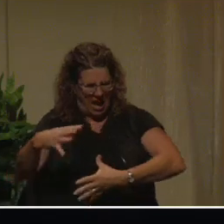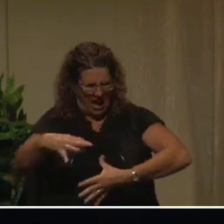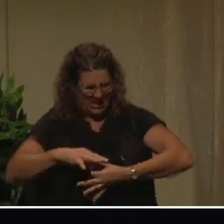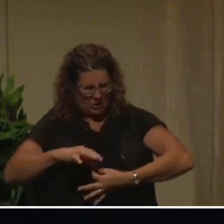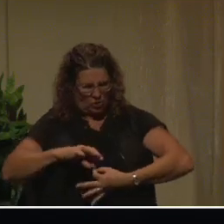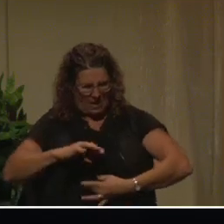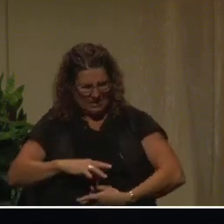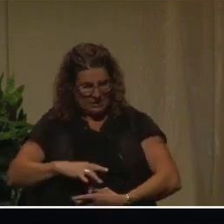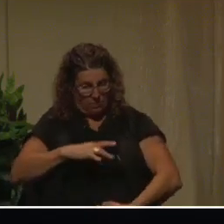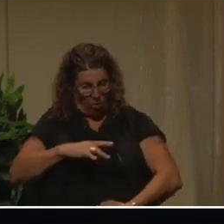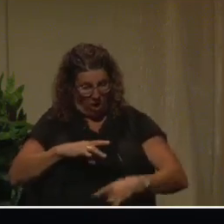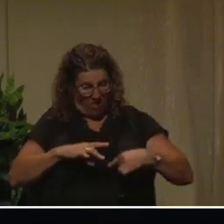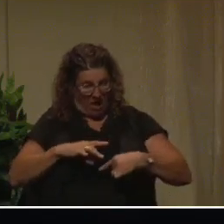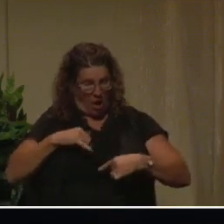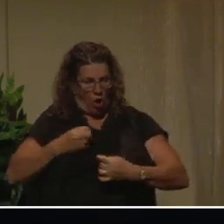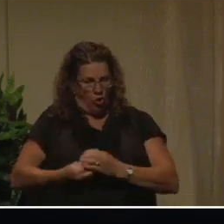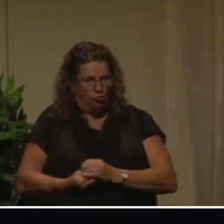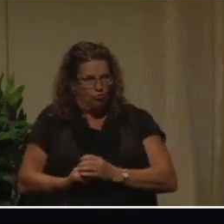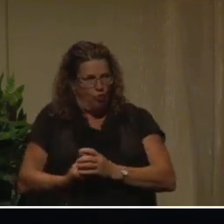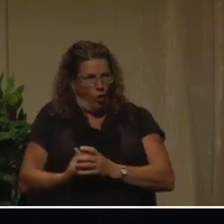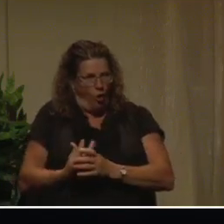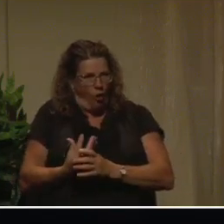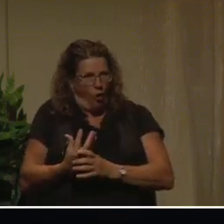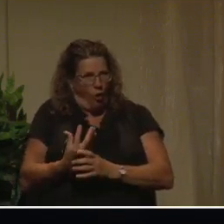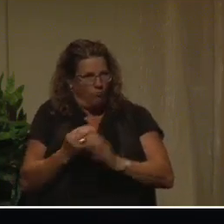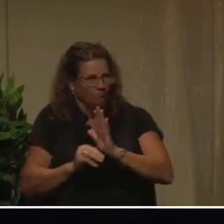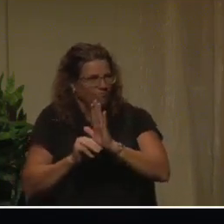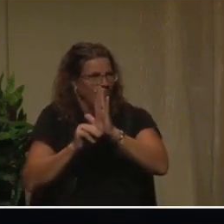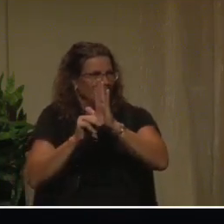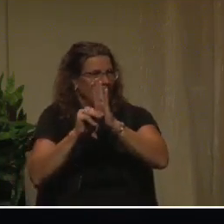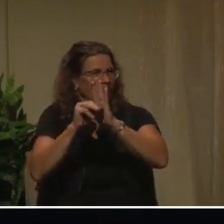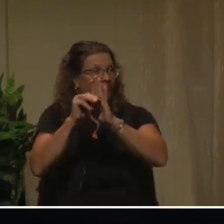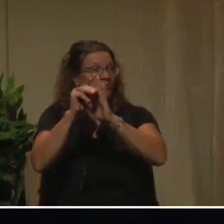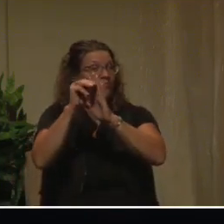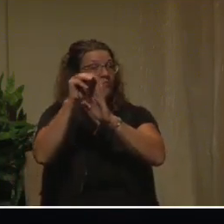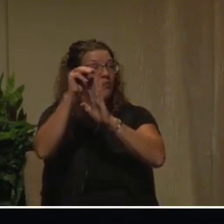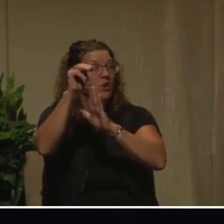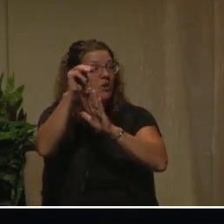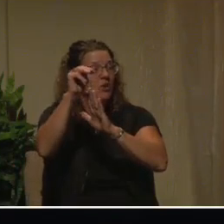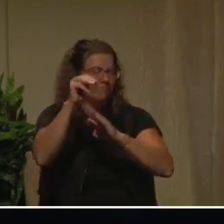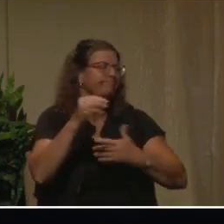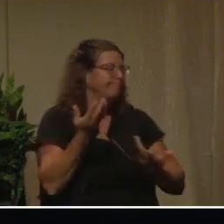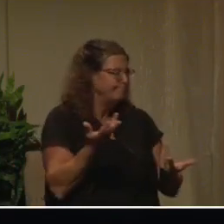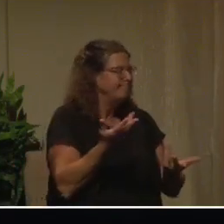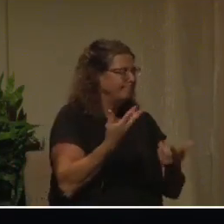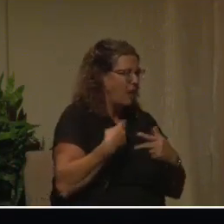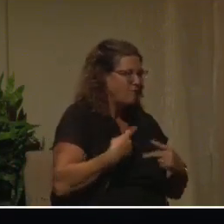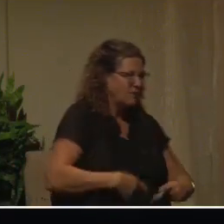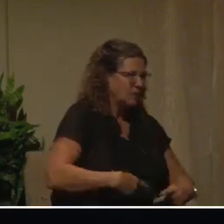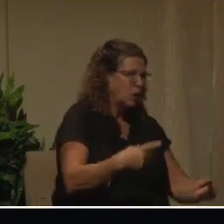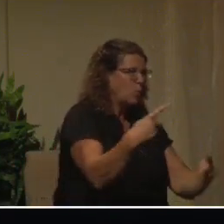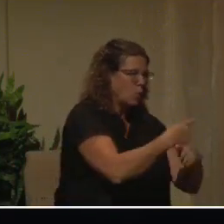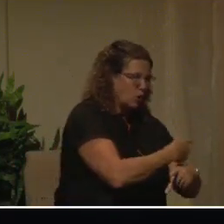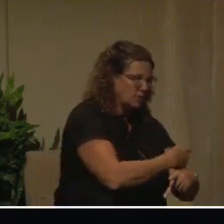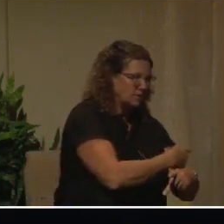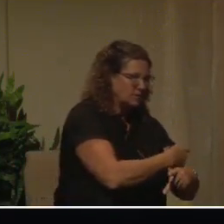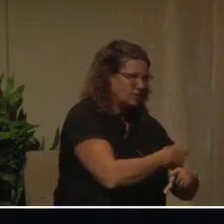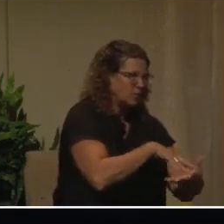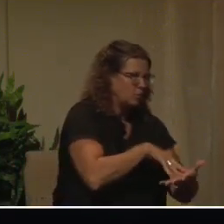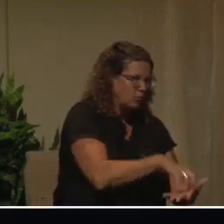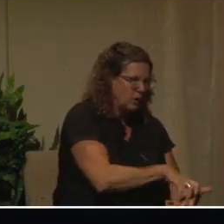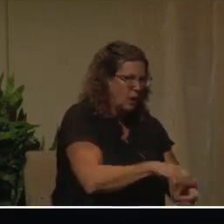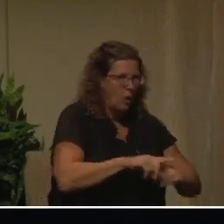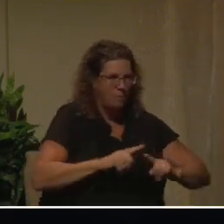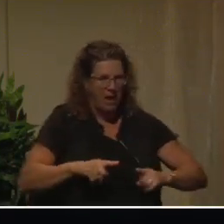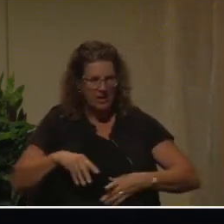growing. Sure, I am weaker physically, but I am stronger spiritually. Deep,